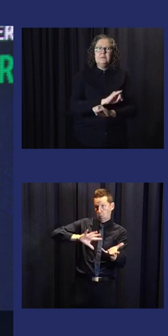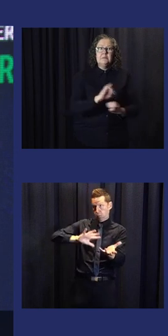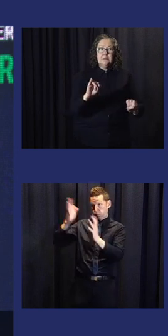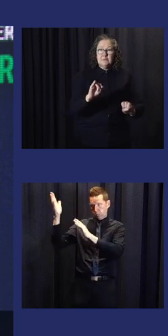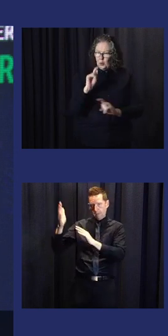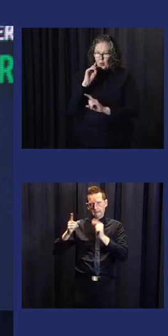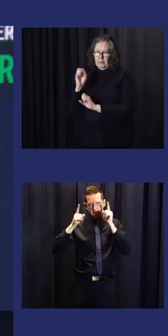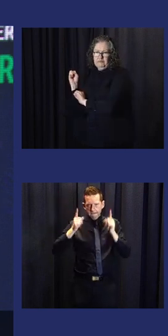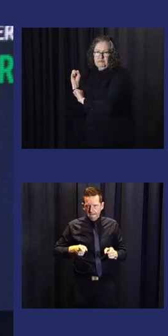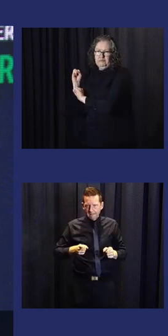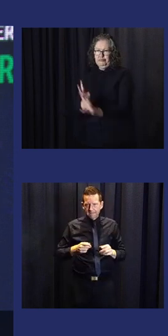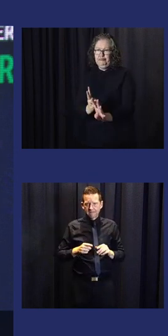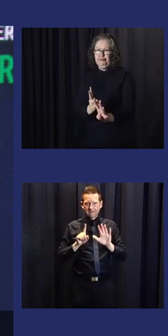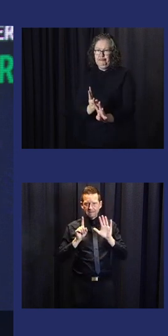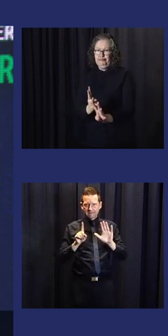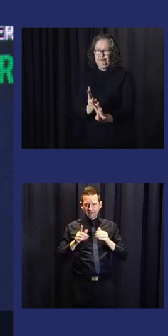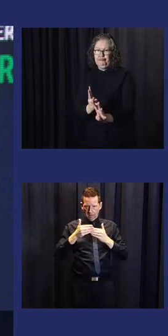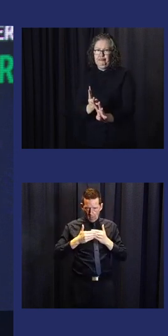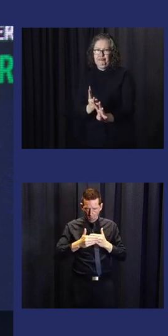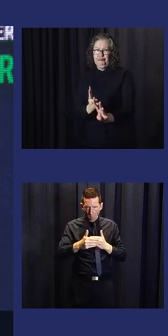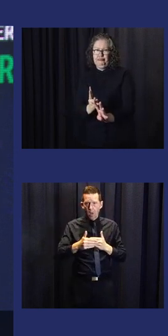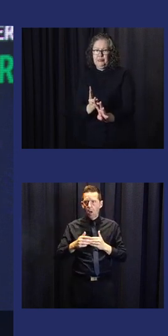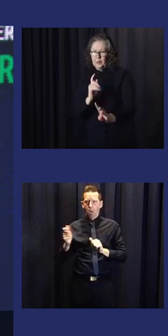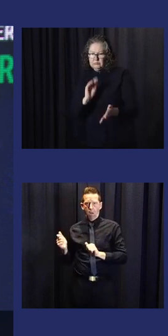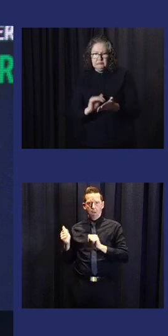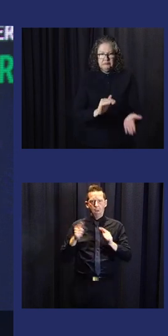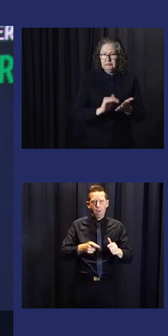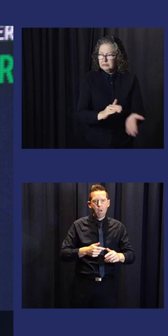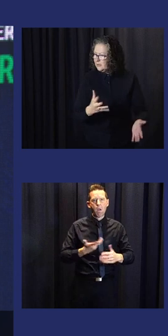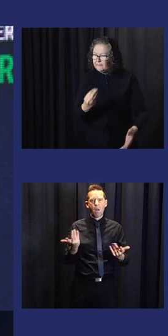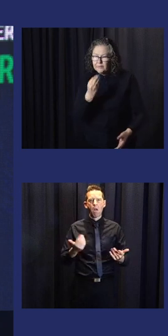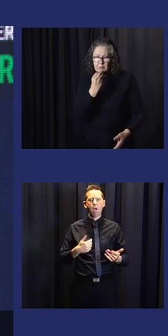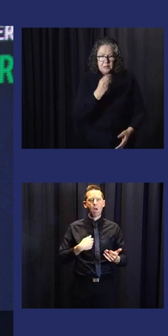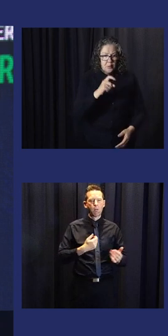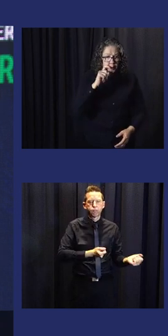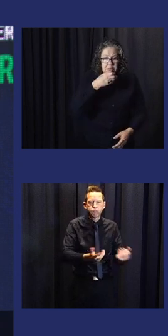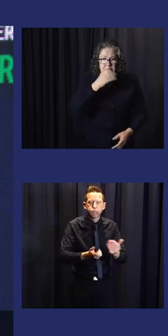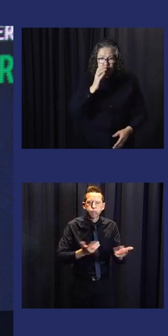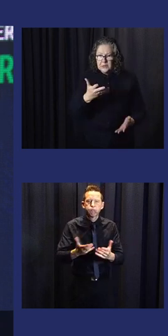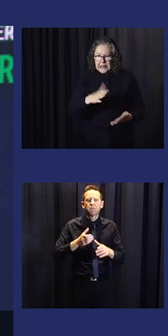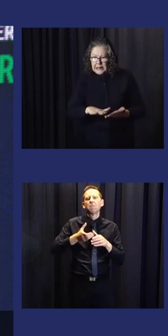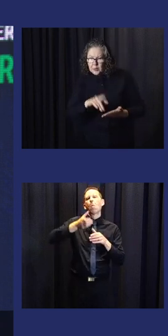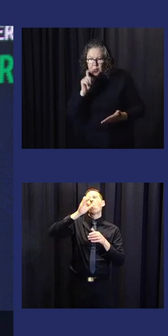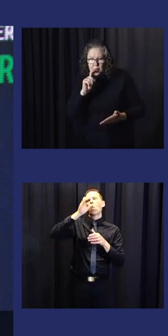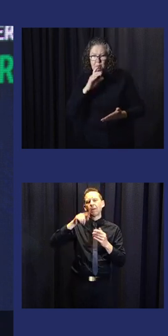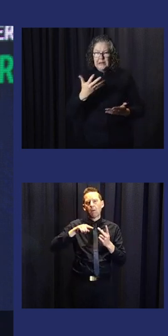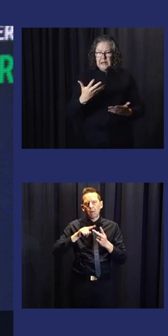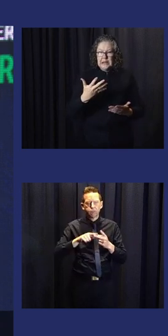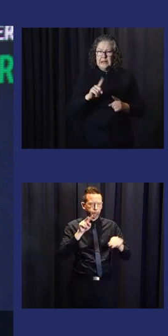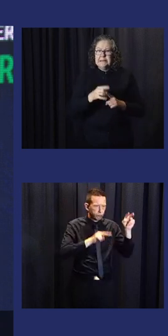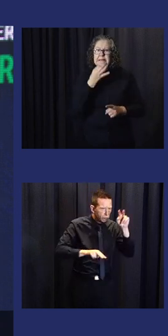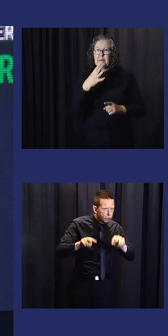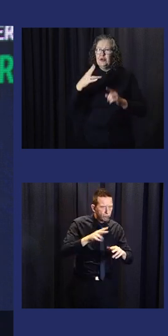ground, doing the emergency response, providing food, drinking water, and clean water and temporary shelter, while